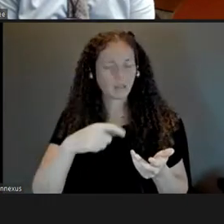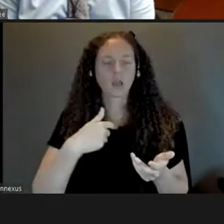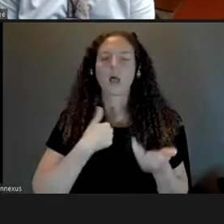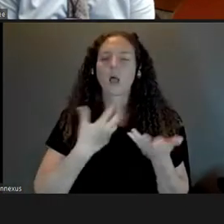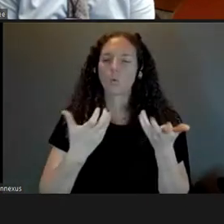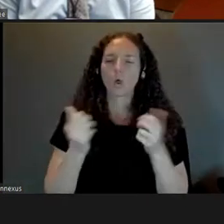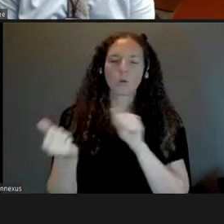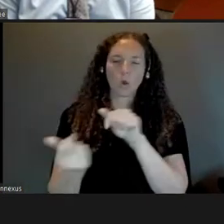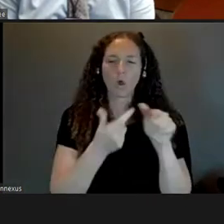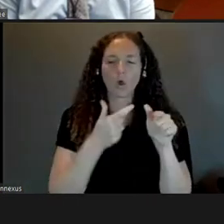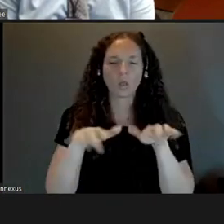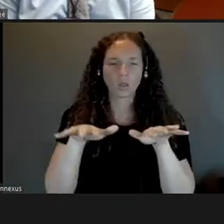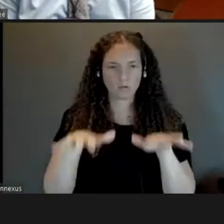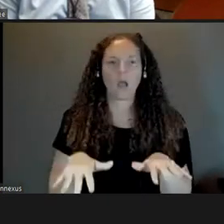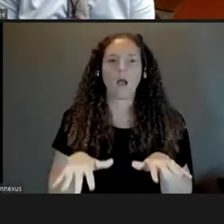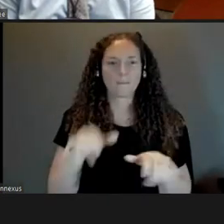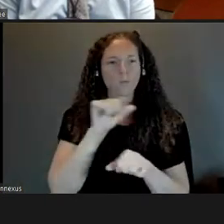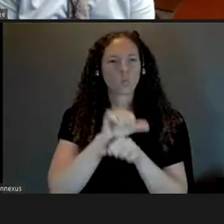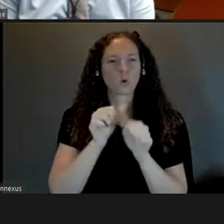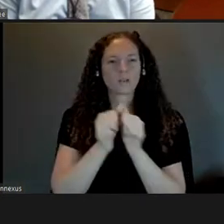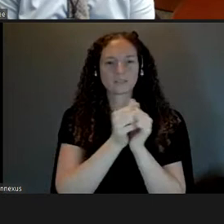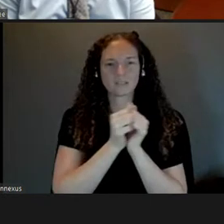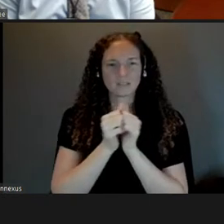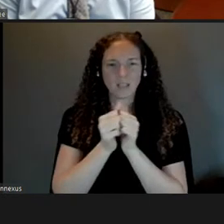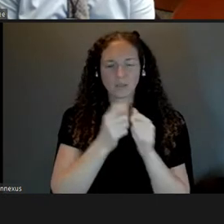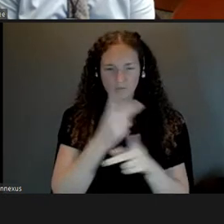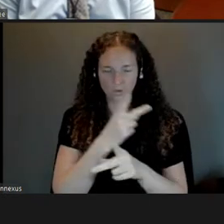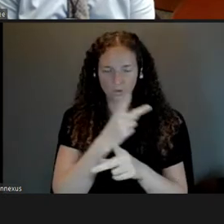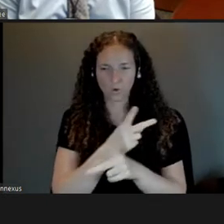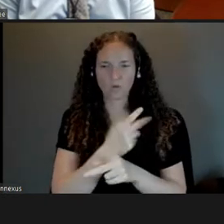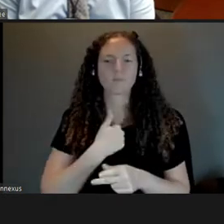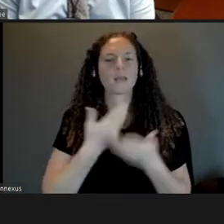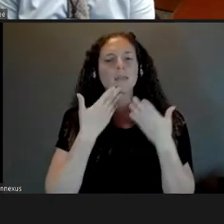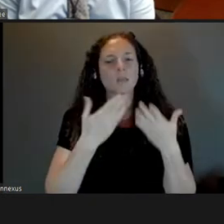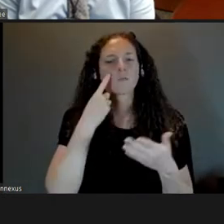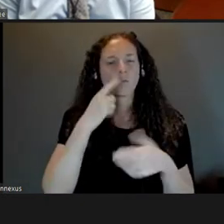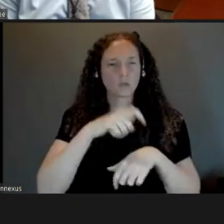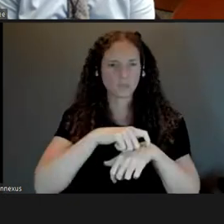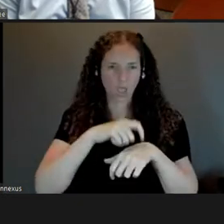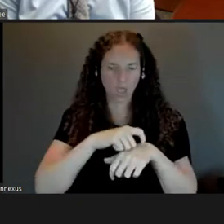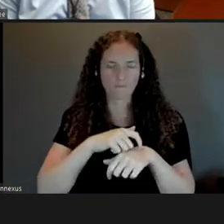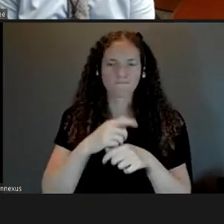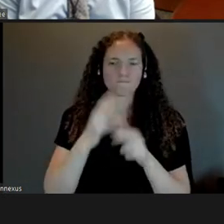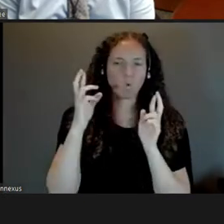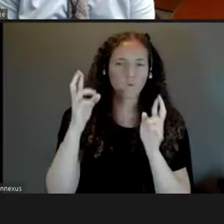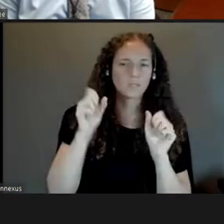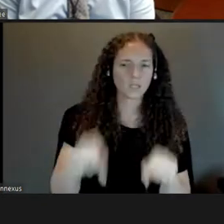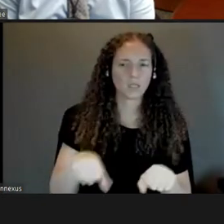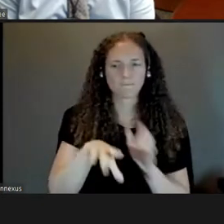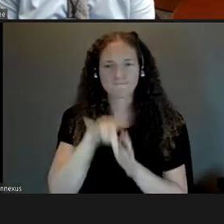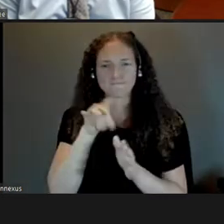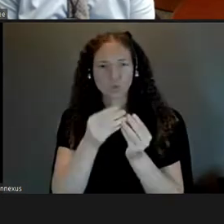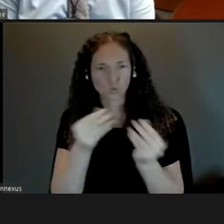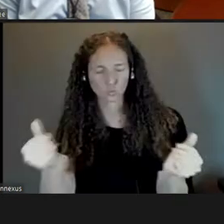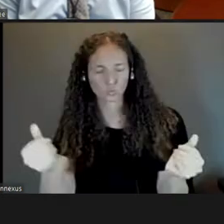and work together and figure this out. And I really thank you for your time today, and I hope we can work together towards a solution. Thank you.